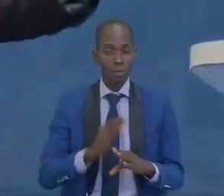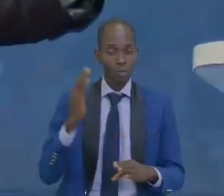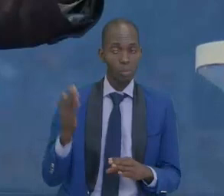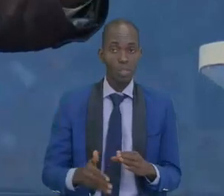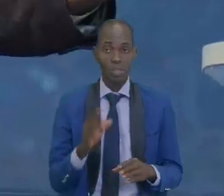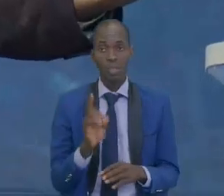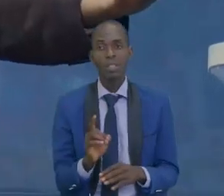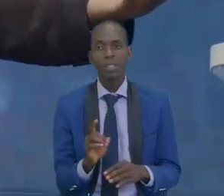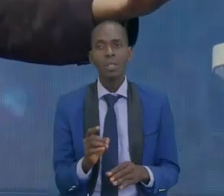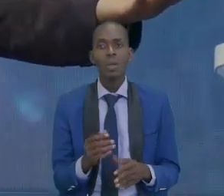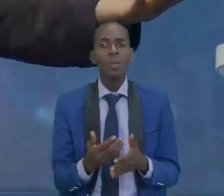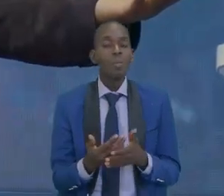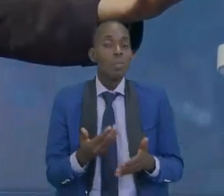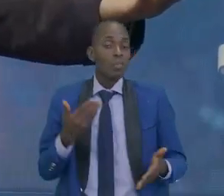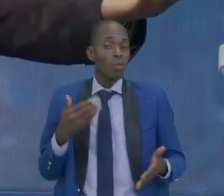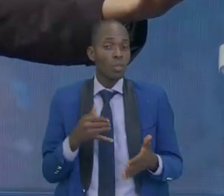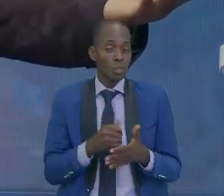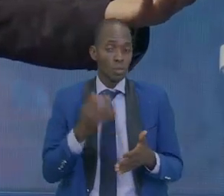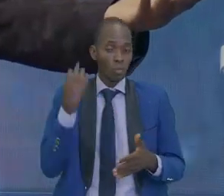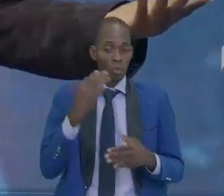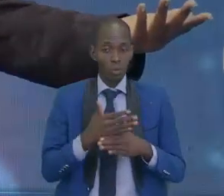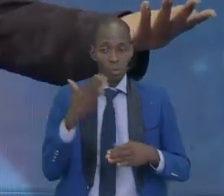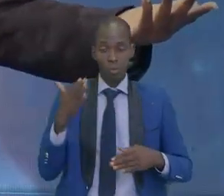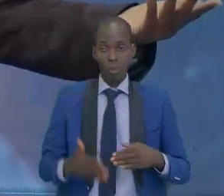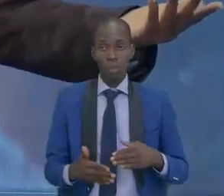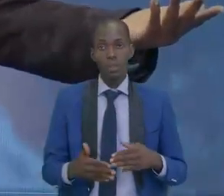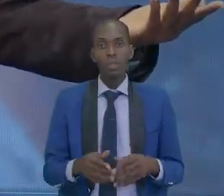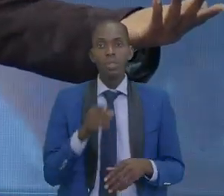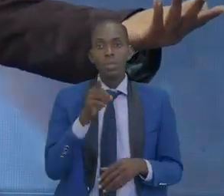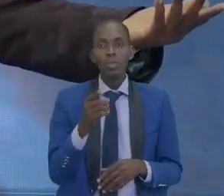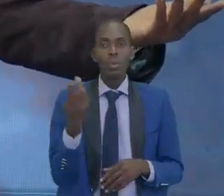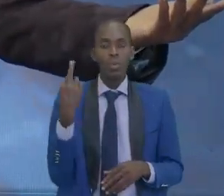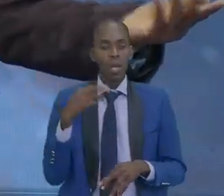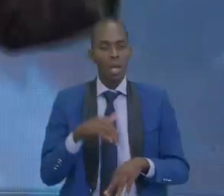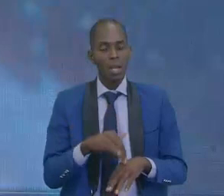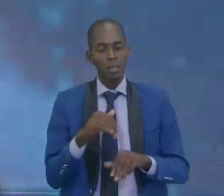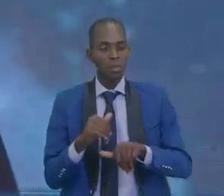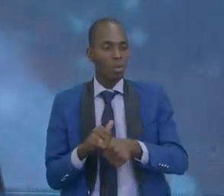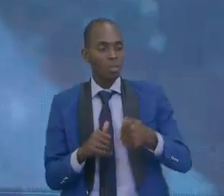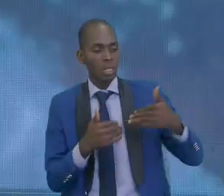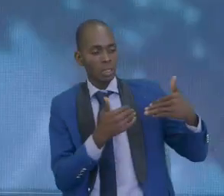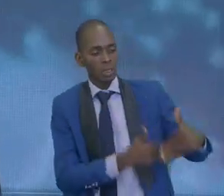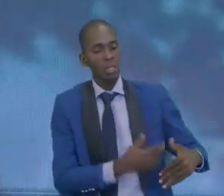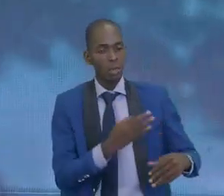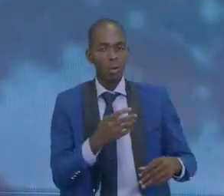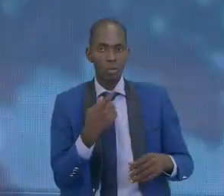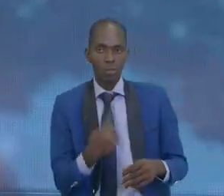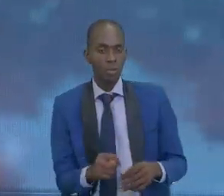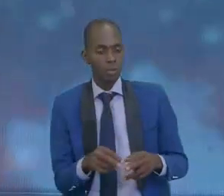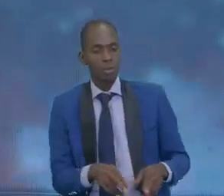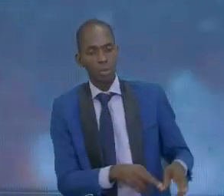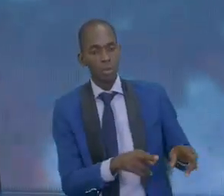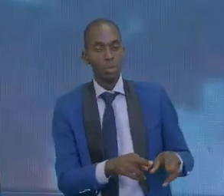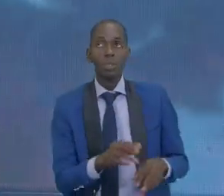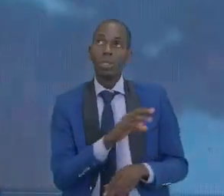before the circle was complete, you were on that side of the road. He was on that side of the